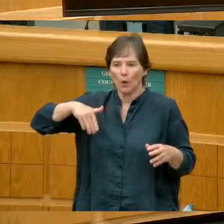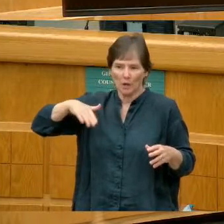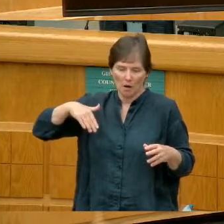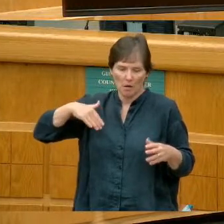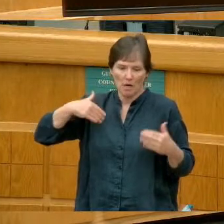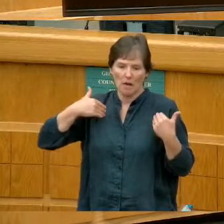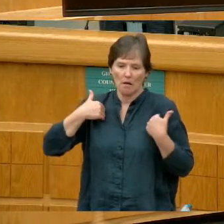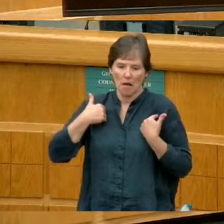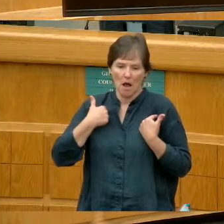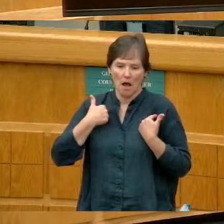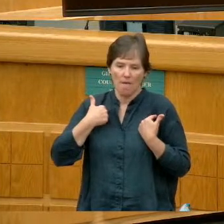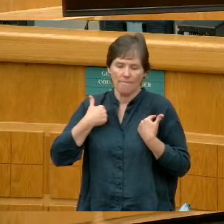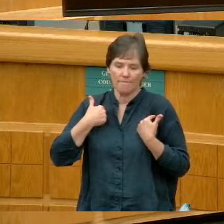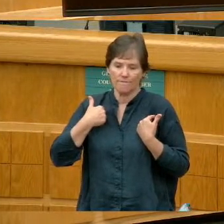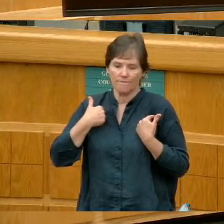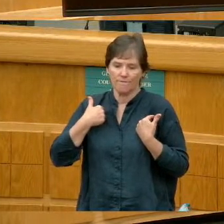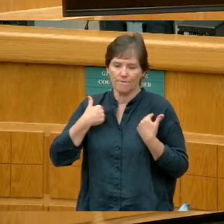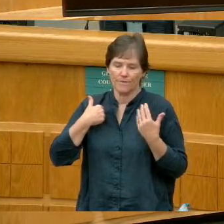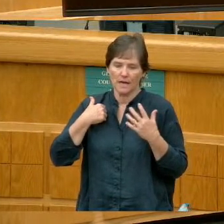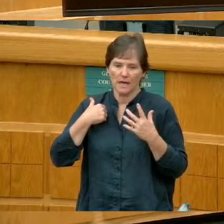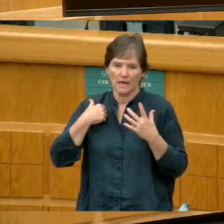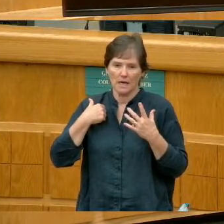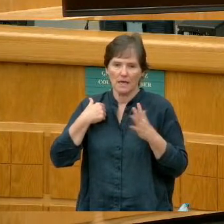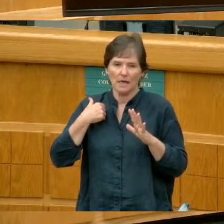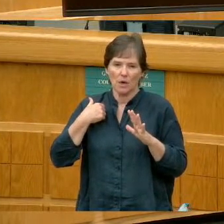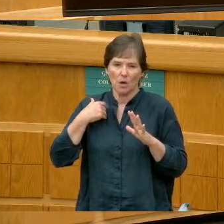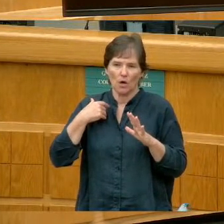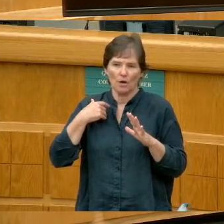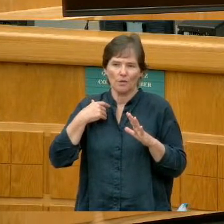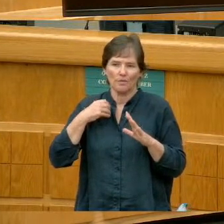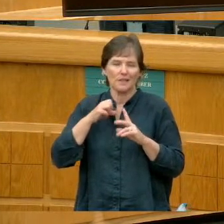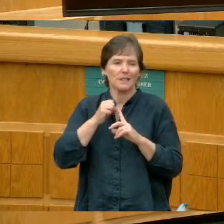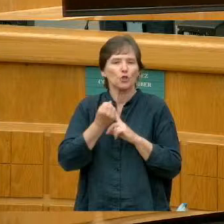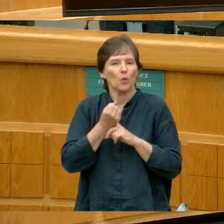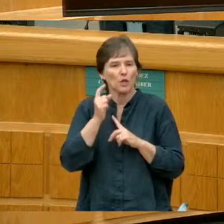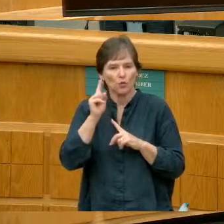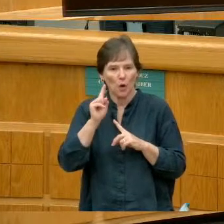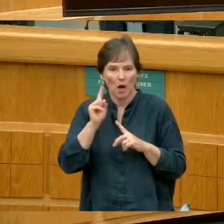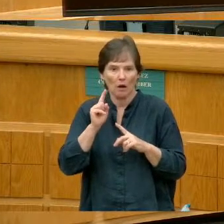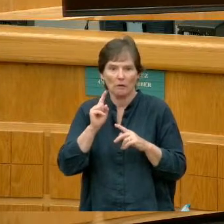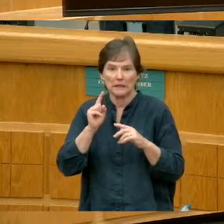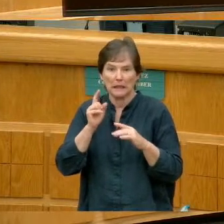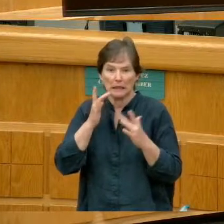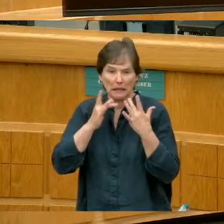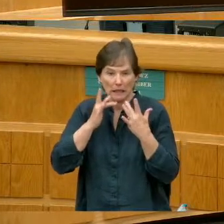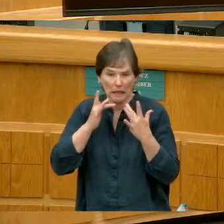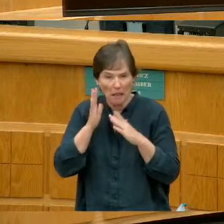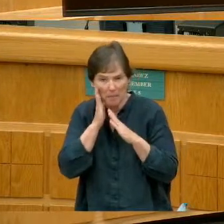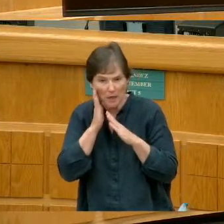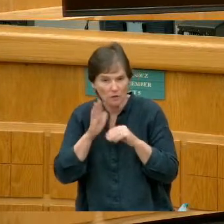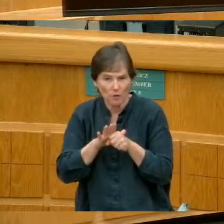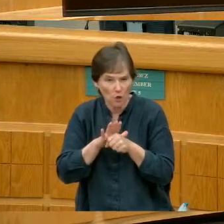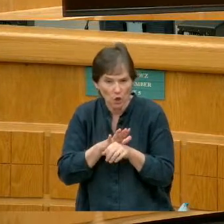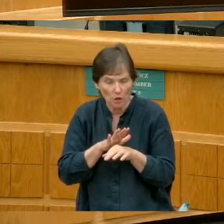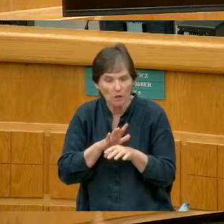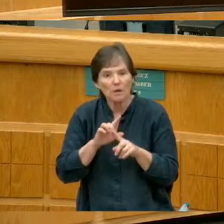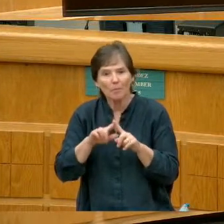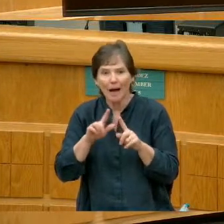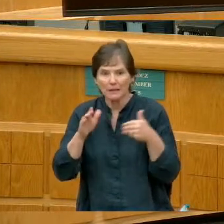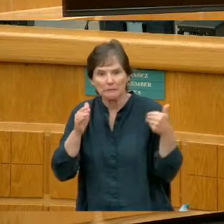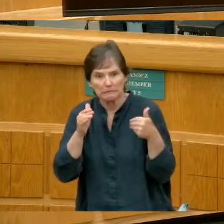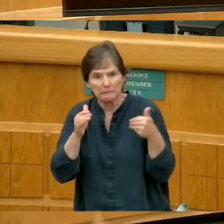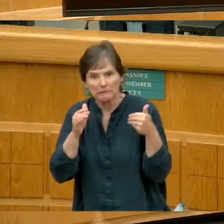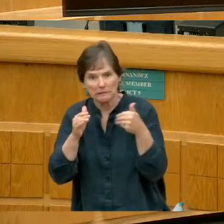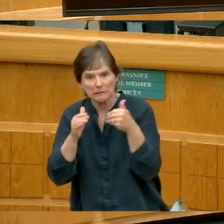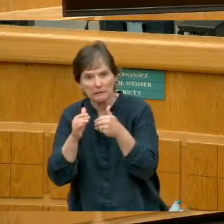we're not at the breaking point. We're getting there, but we have done so many